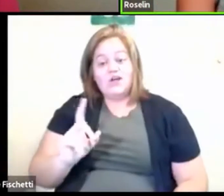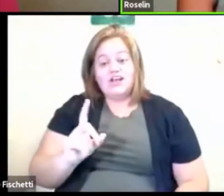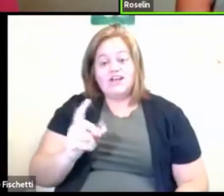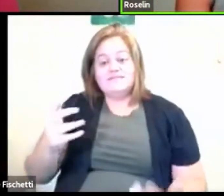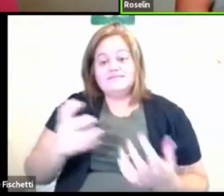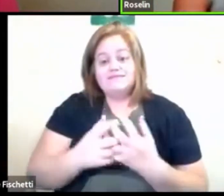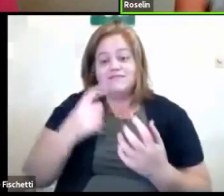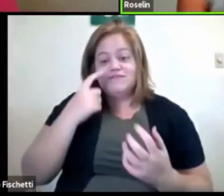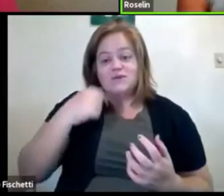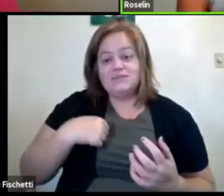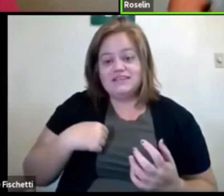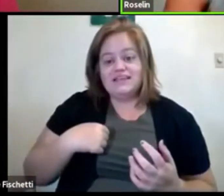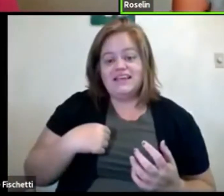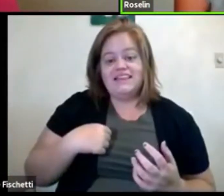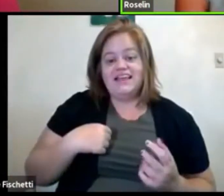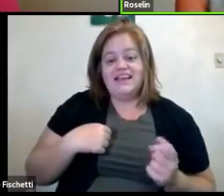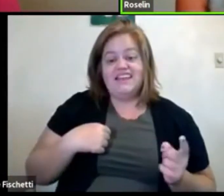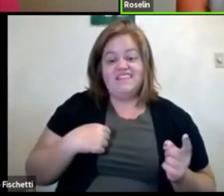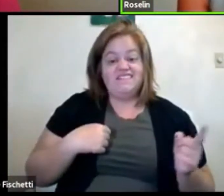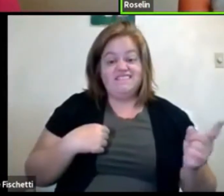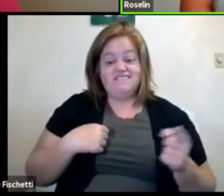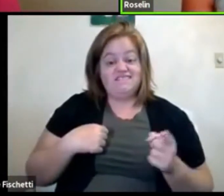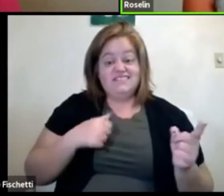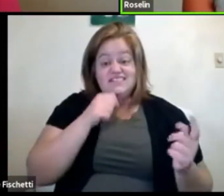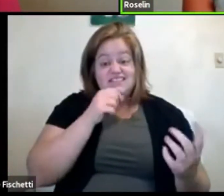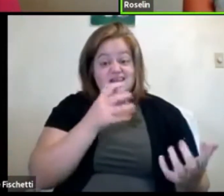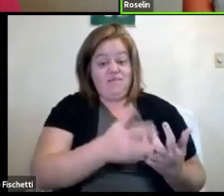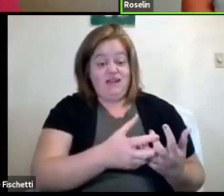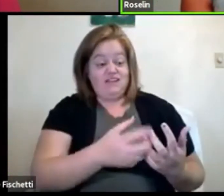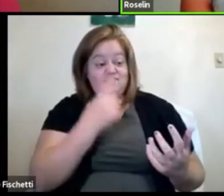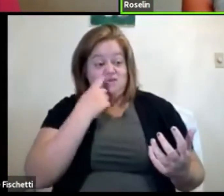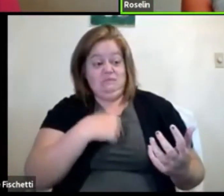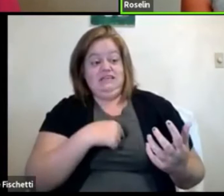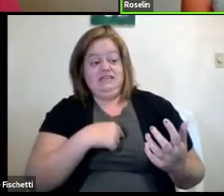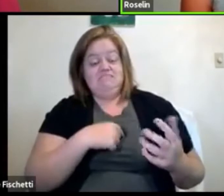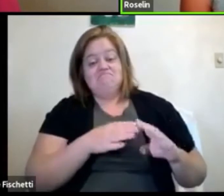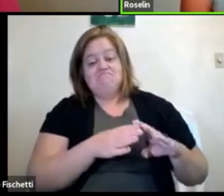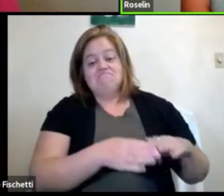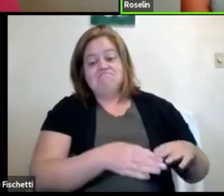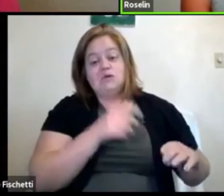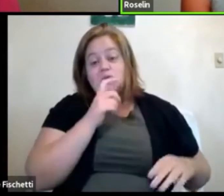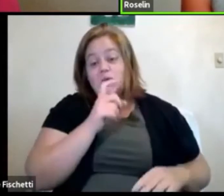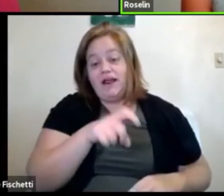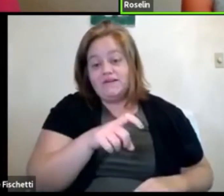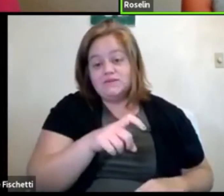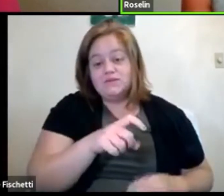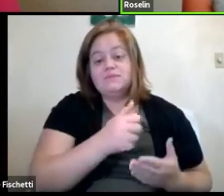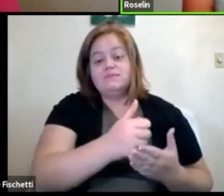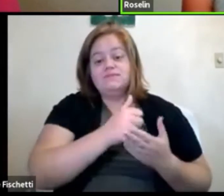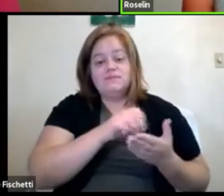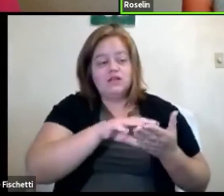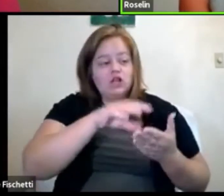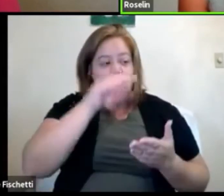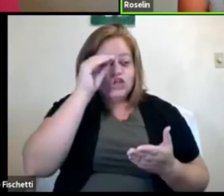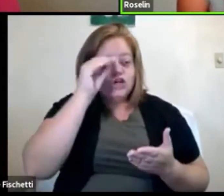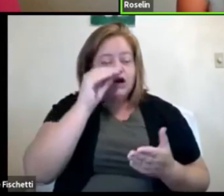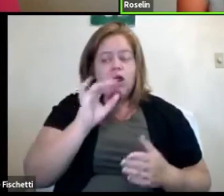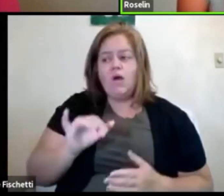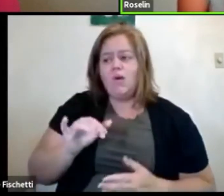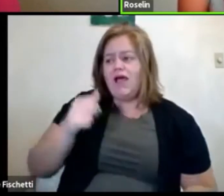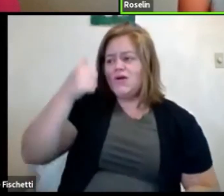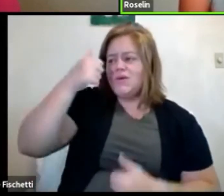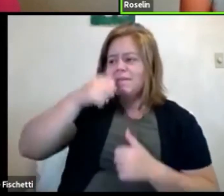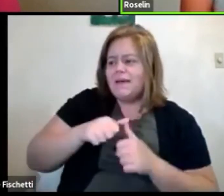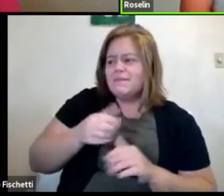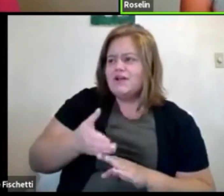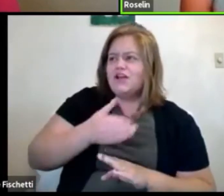left behind what I really didn't, but also served me as a learning opportunity. So sometimes I'm like, oh, I remember a